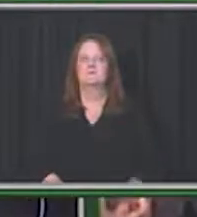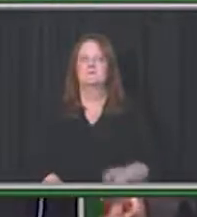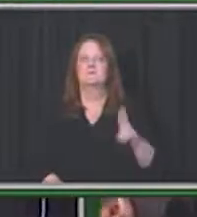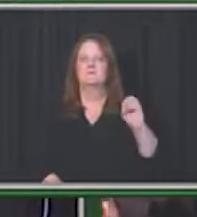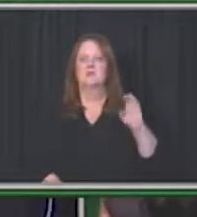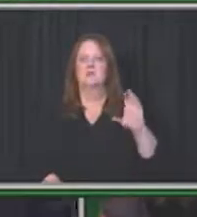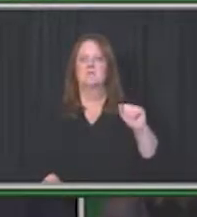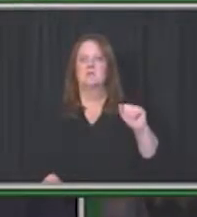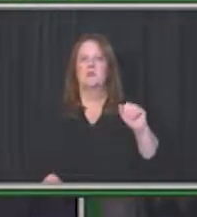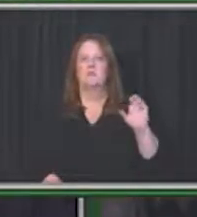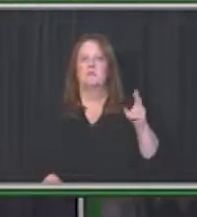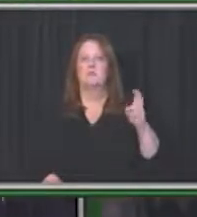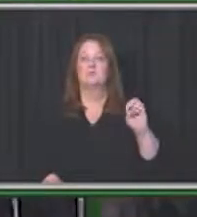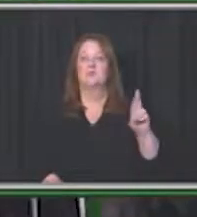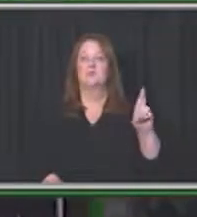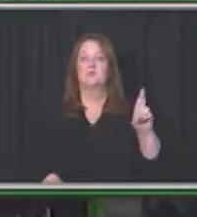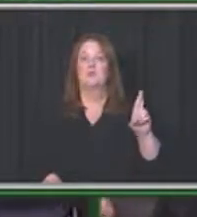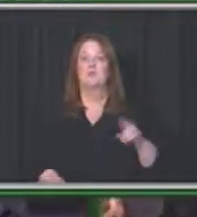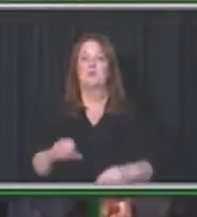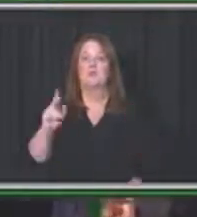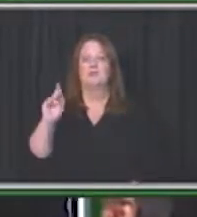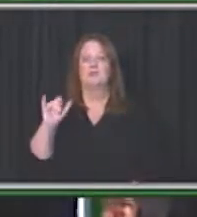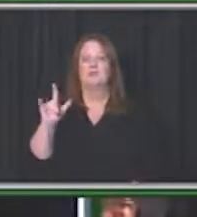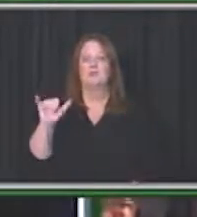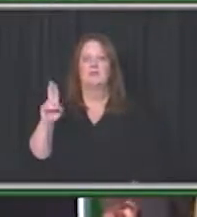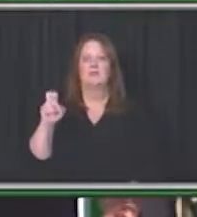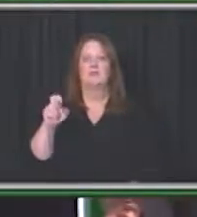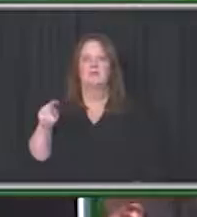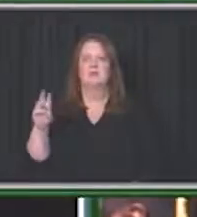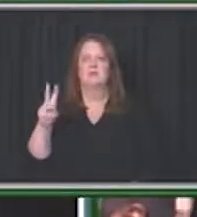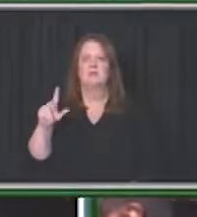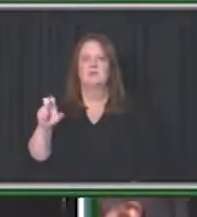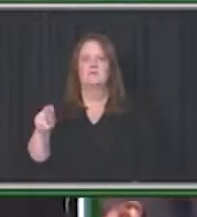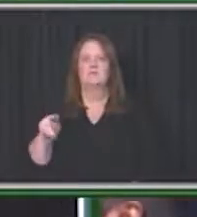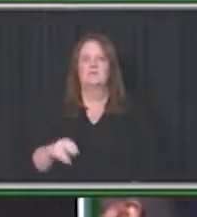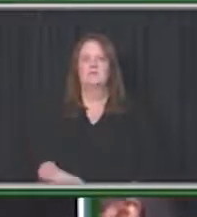Rebecca Shoemaker. Kayla Renee Wilson.